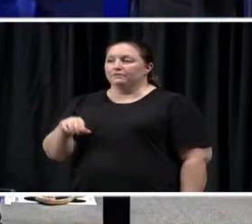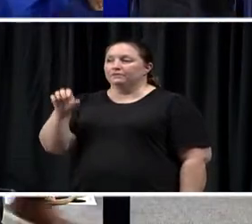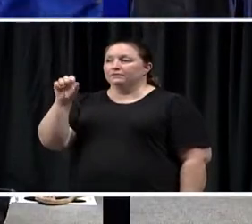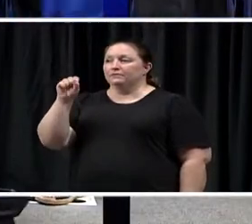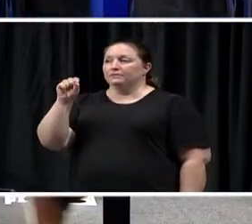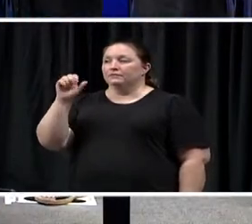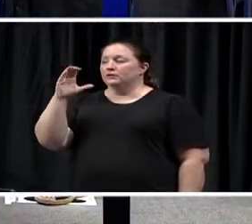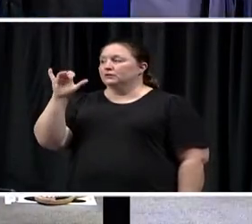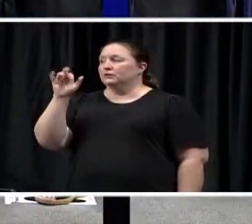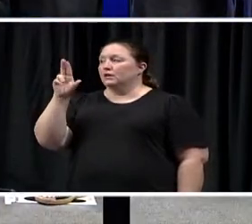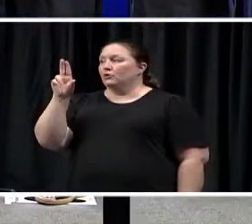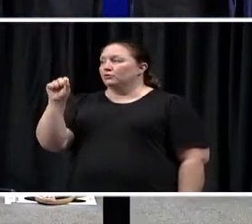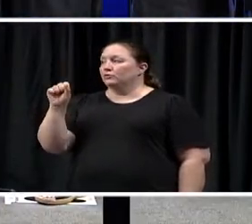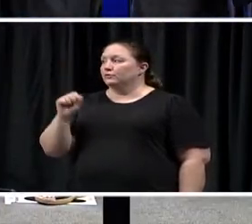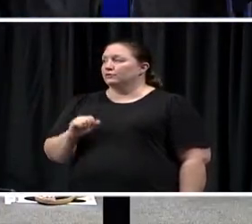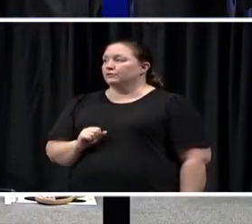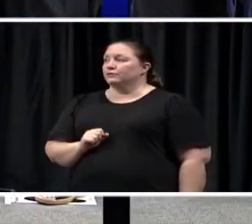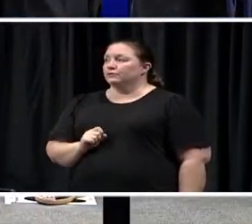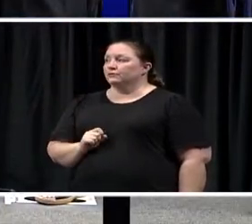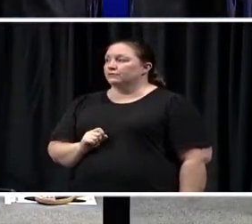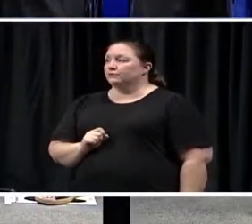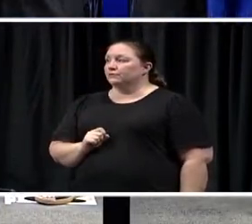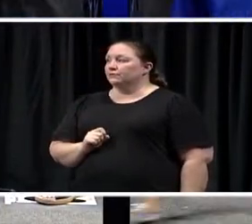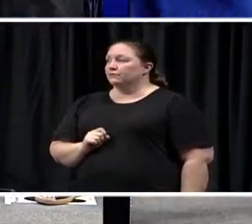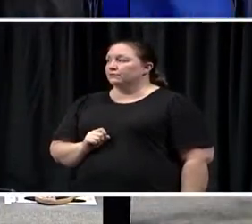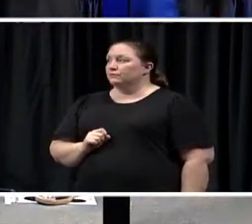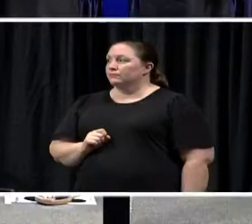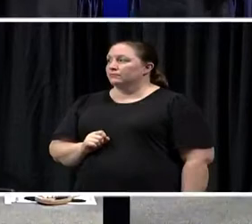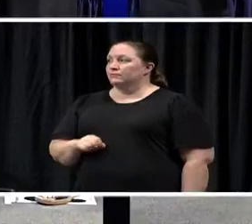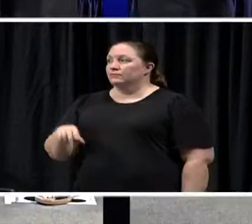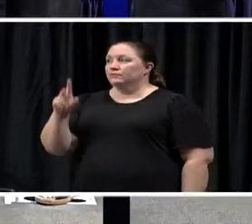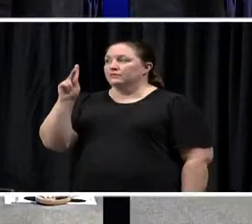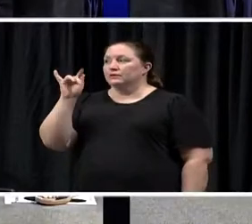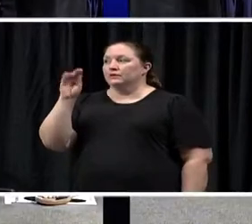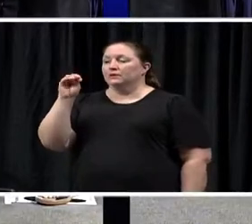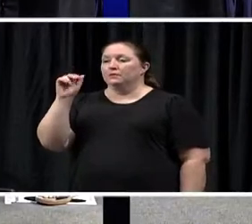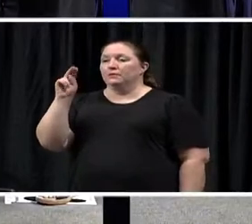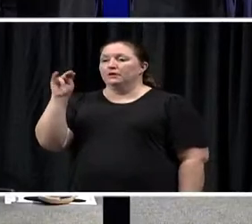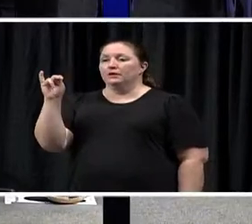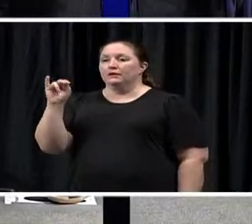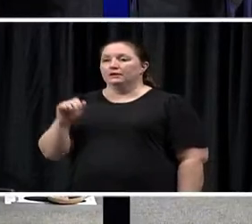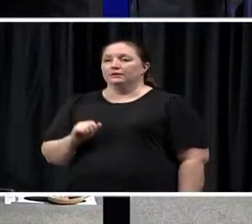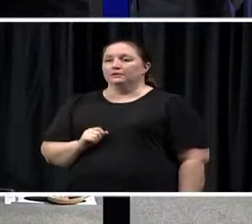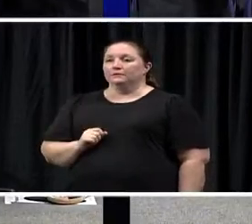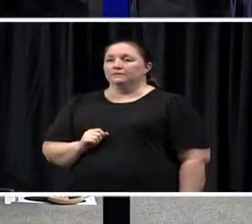Cyrus Stormy Benj. Kimani Nicholas Bennett.